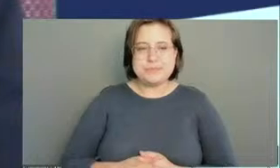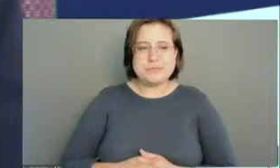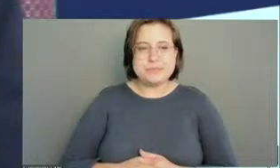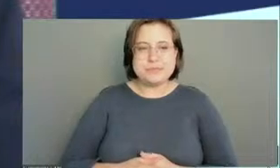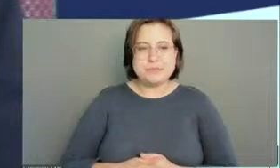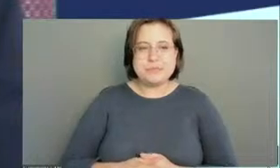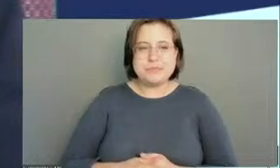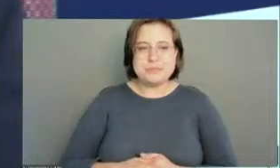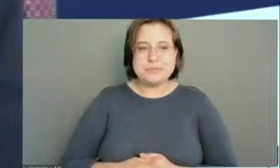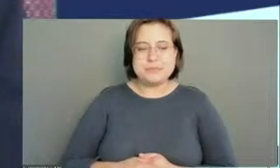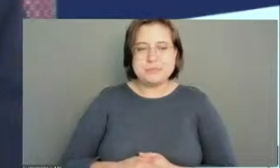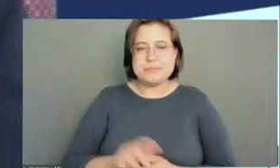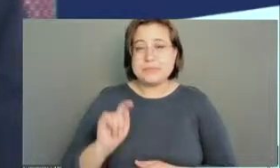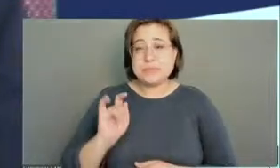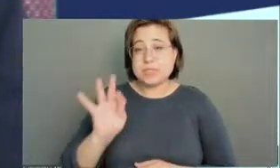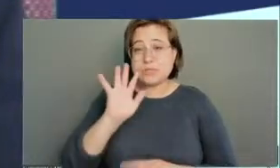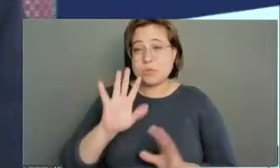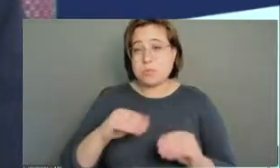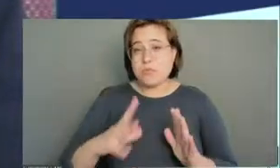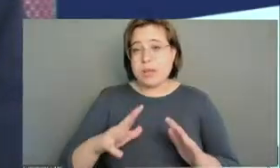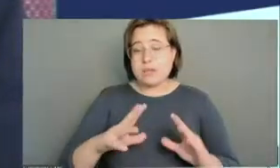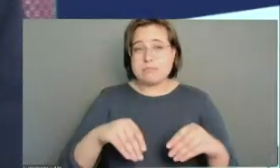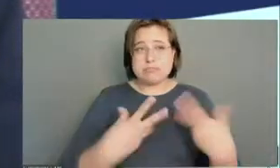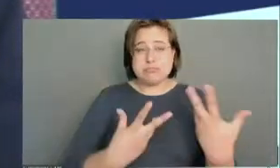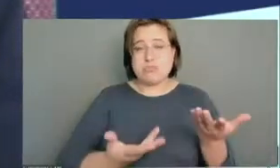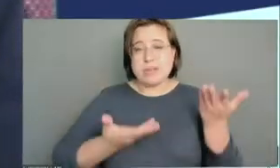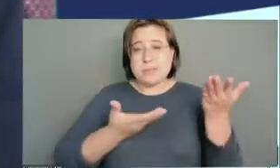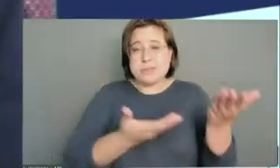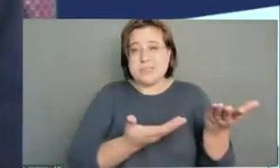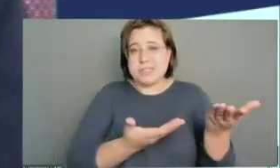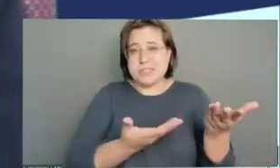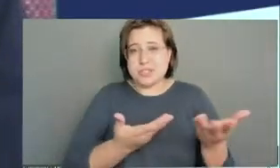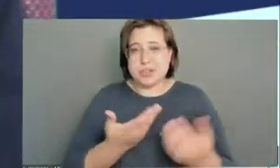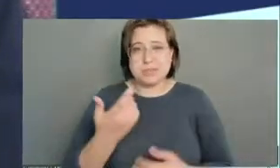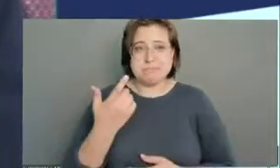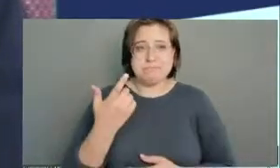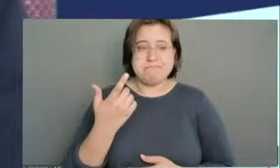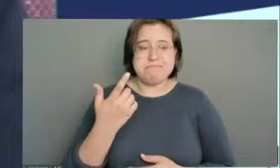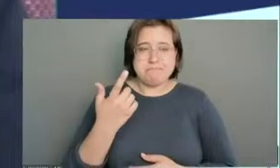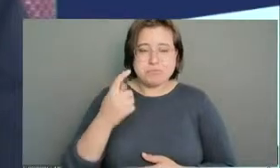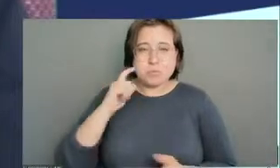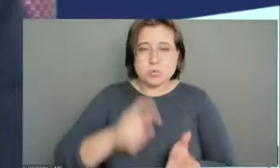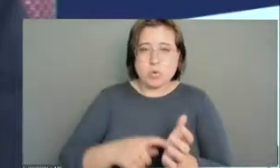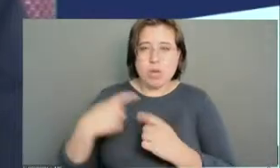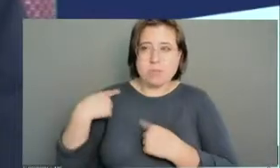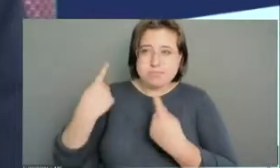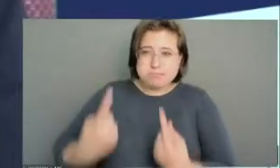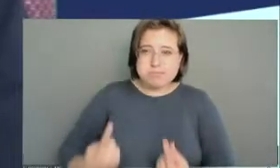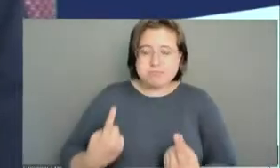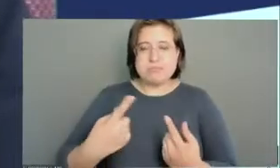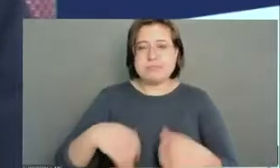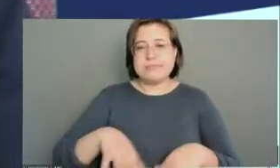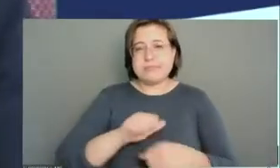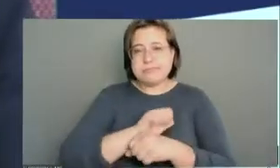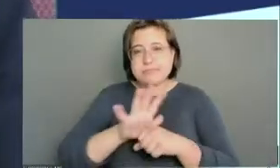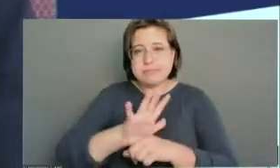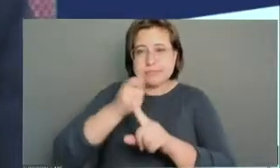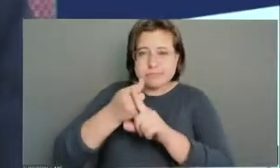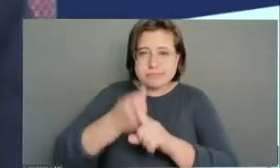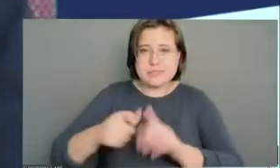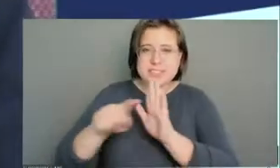provide recommendations for mitigating health disparities caused or exacerbated by the COVID-19 pandemic